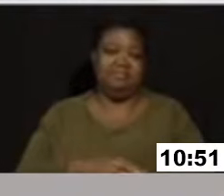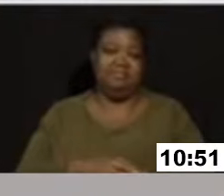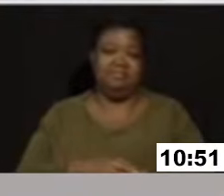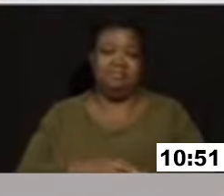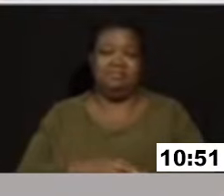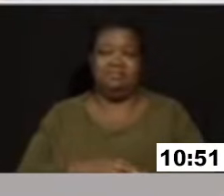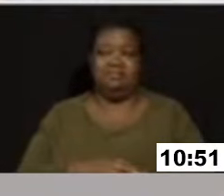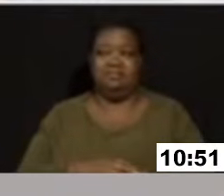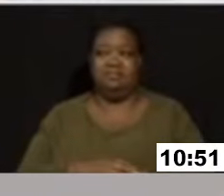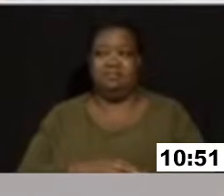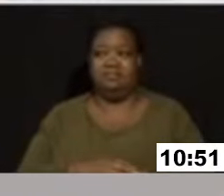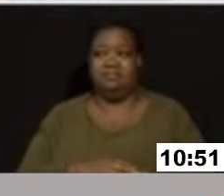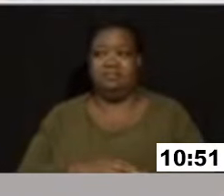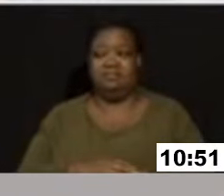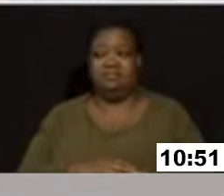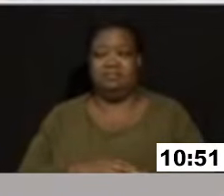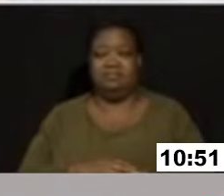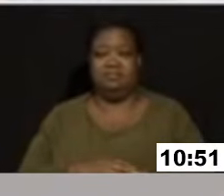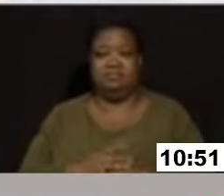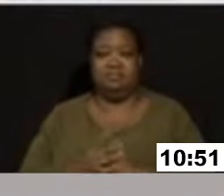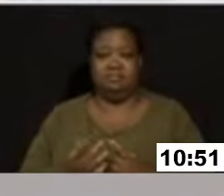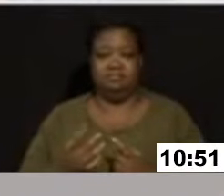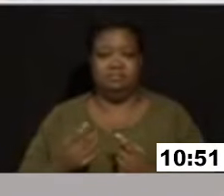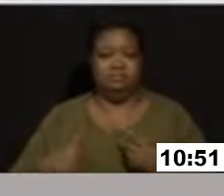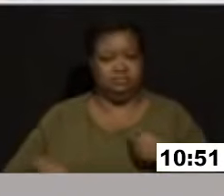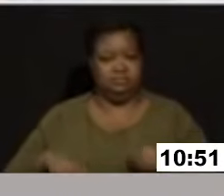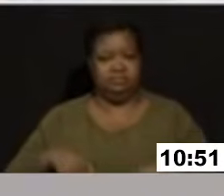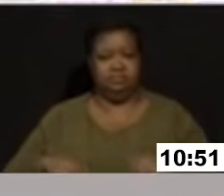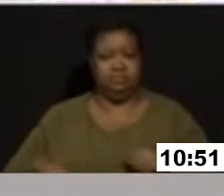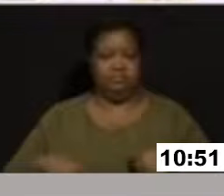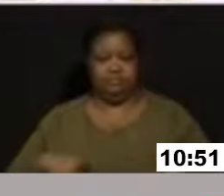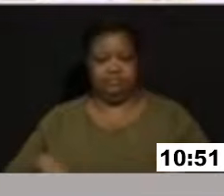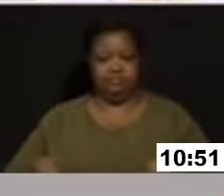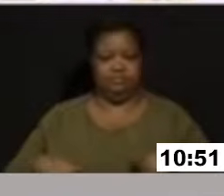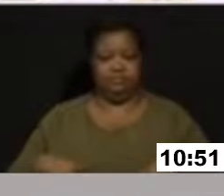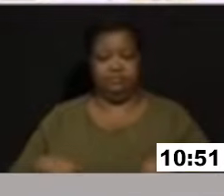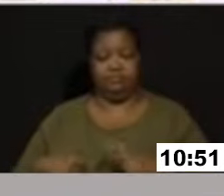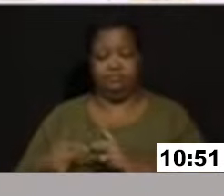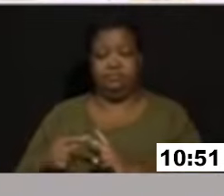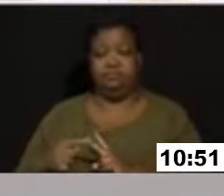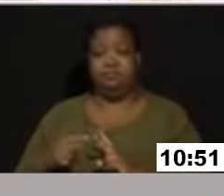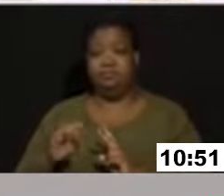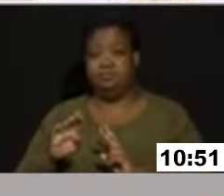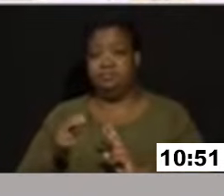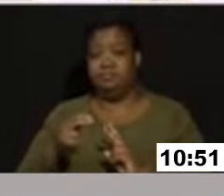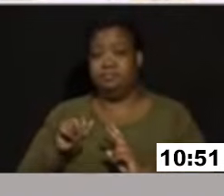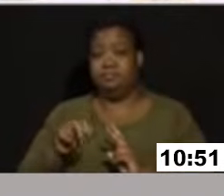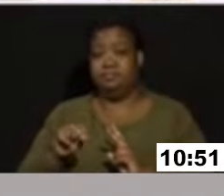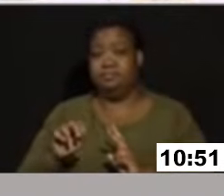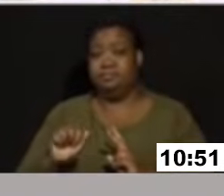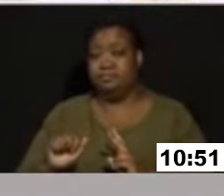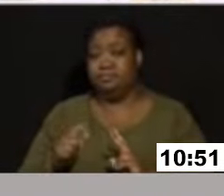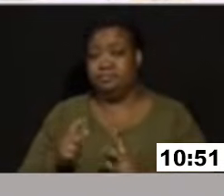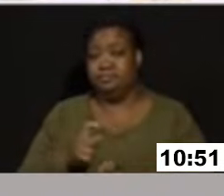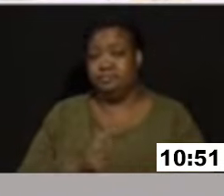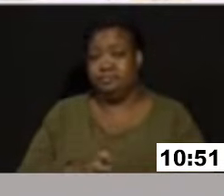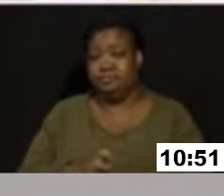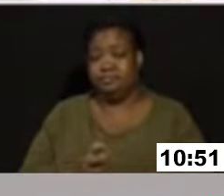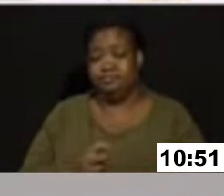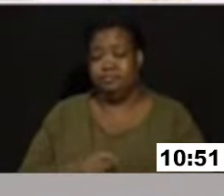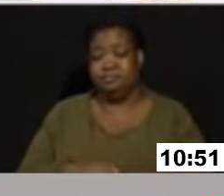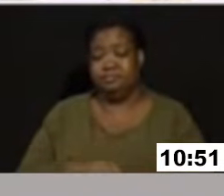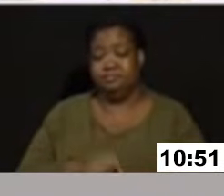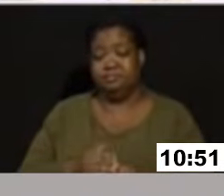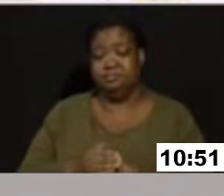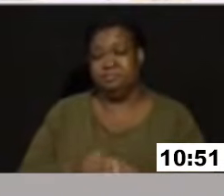we're not inflexible about that. Yes. Mr. Bana? Chair, we have no difficulty with the time